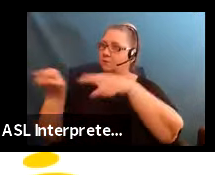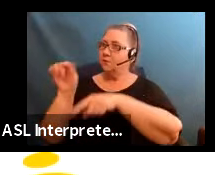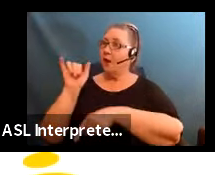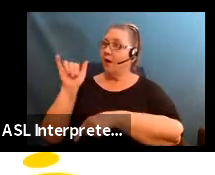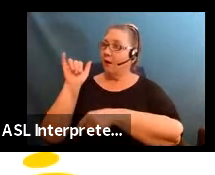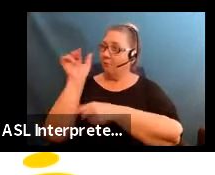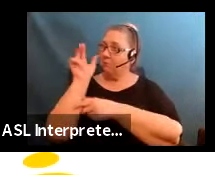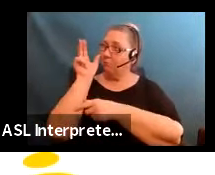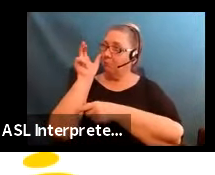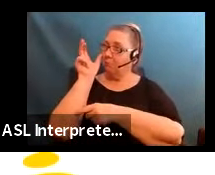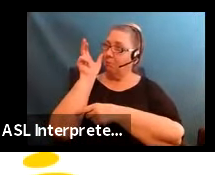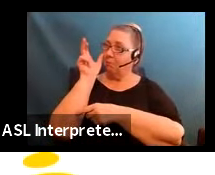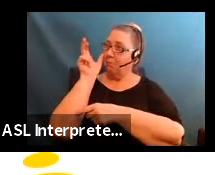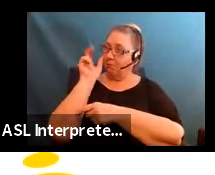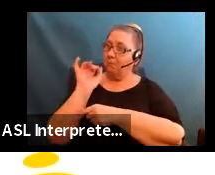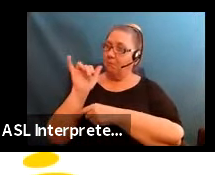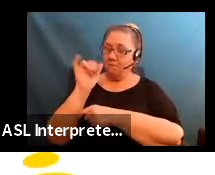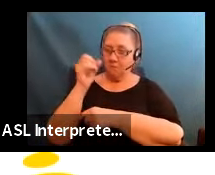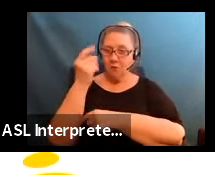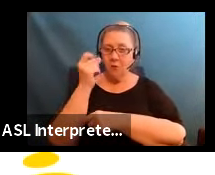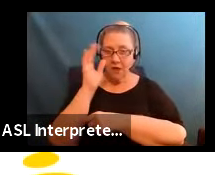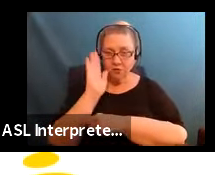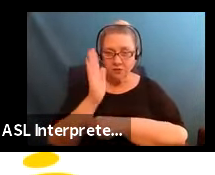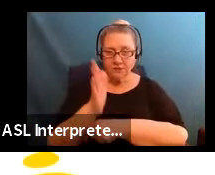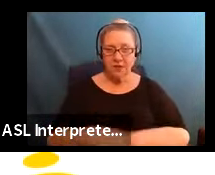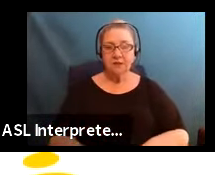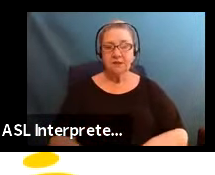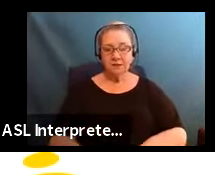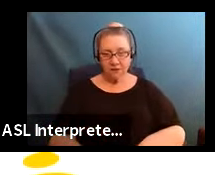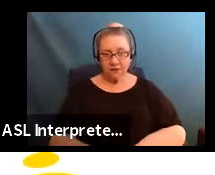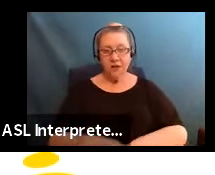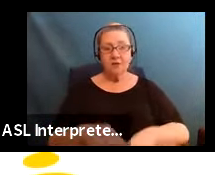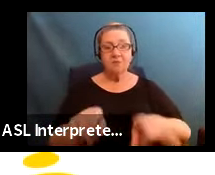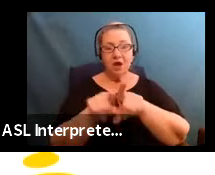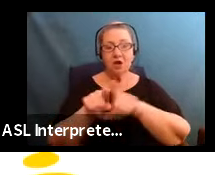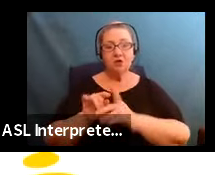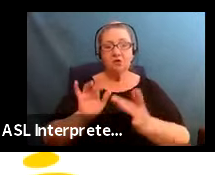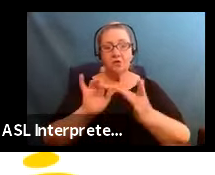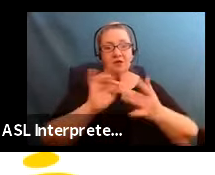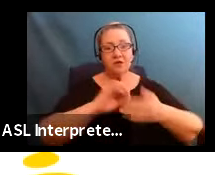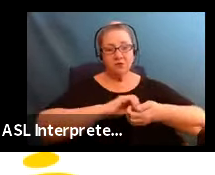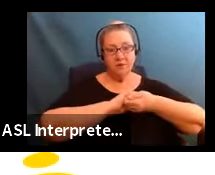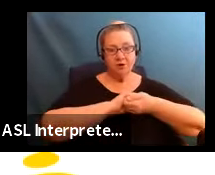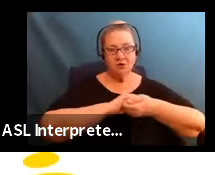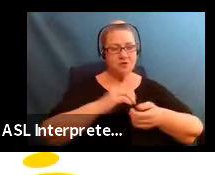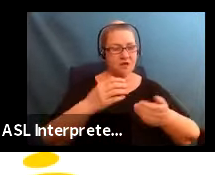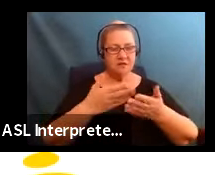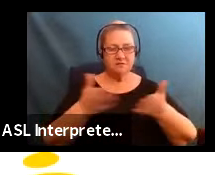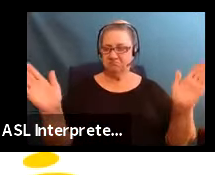be informed based on data, but also reaching out to our partners. So any ideas are welcome.